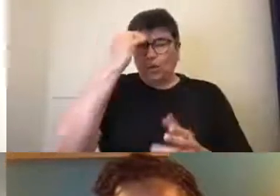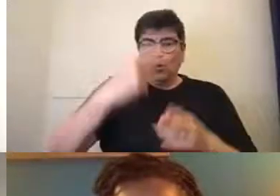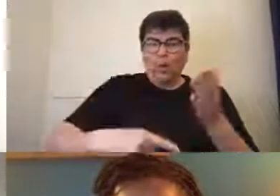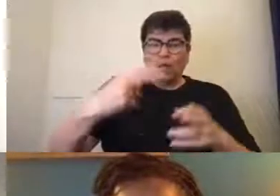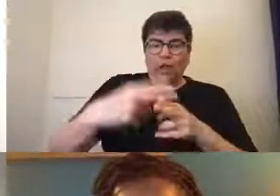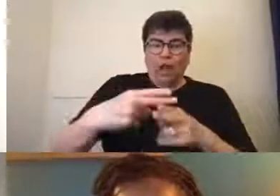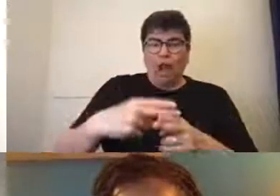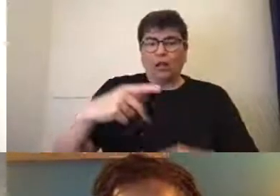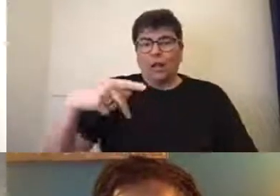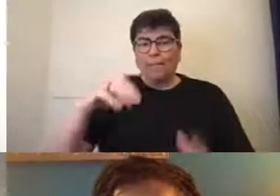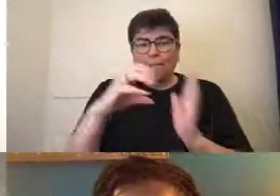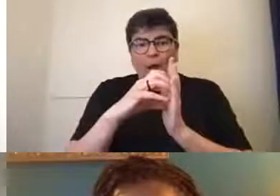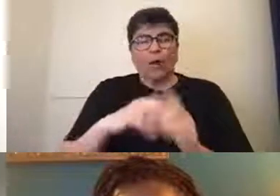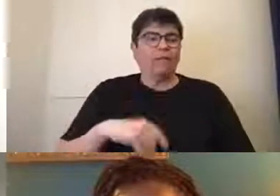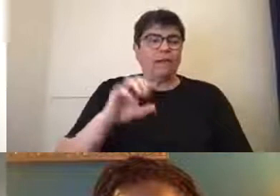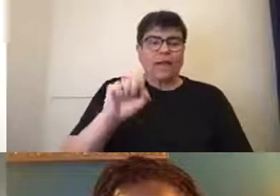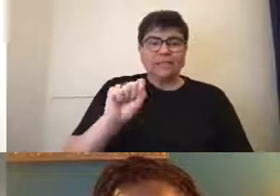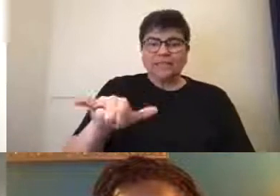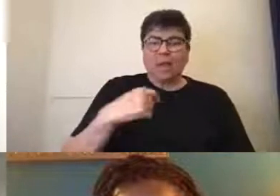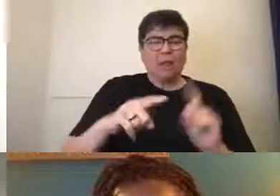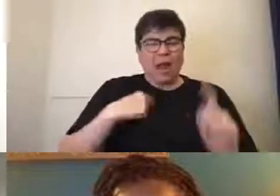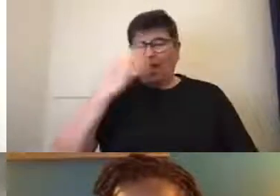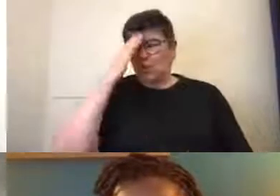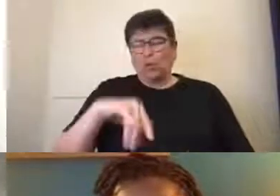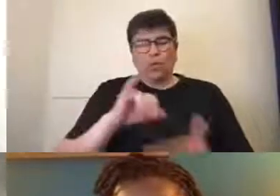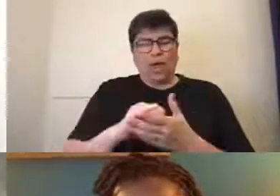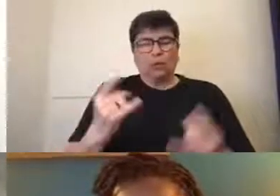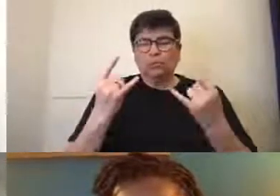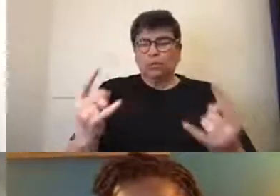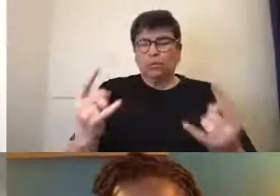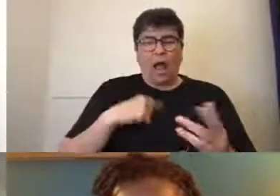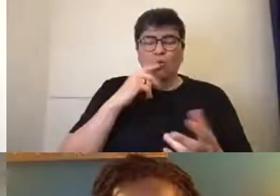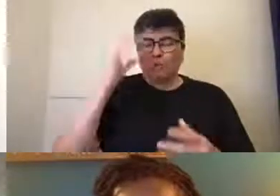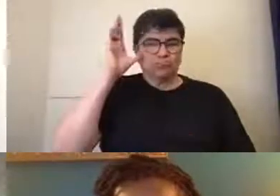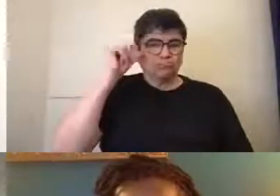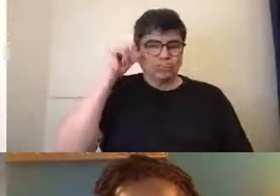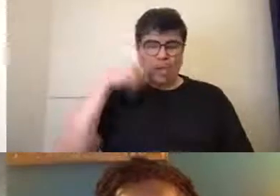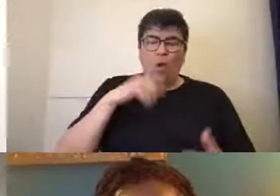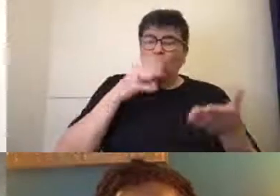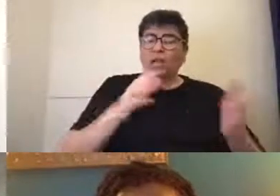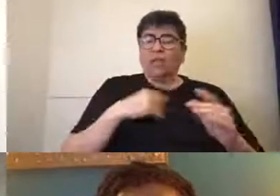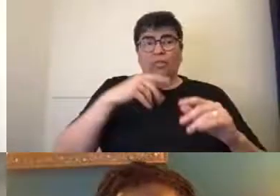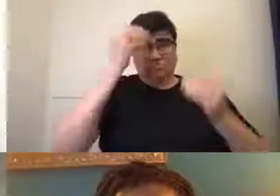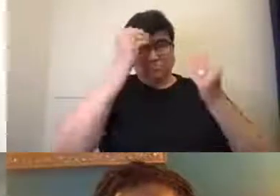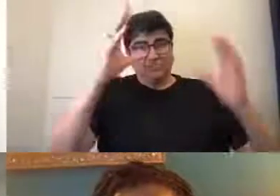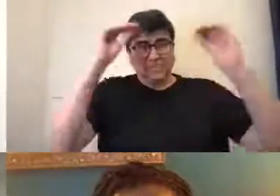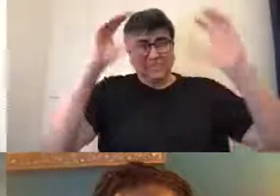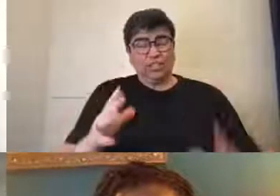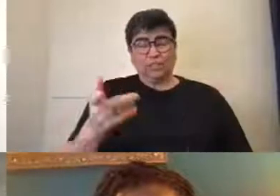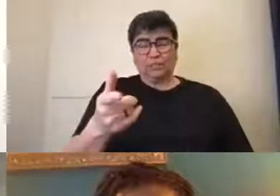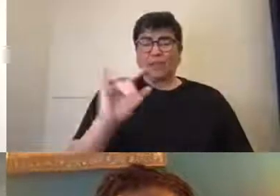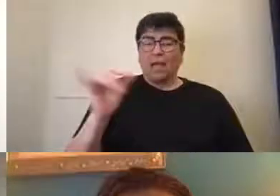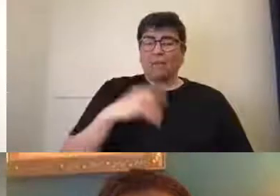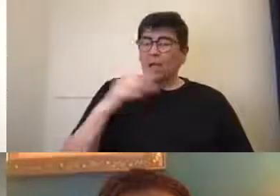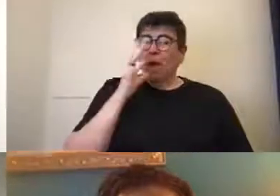paragraph essay, but I also knew that that was bullshit. Like, and so, and I was hard headed and I was gonna let them teachers know. It's like my mama,